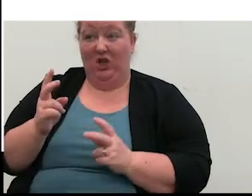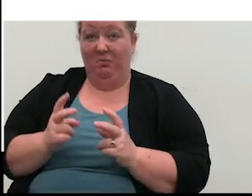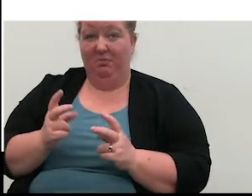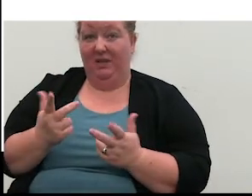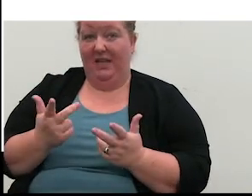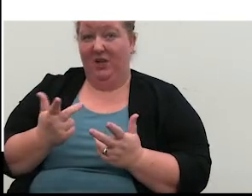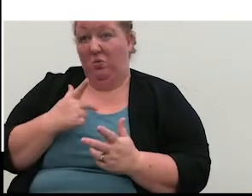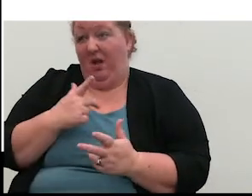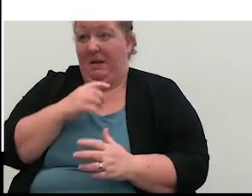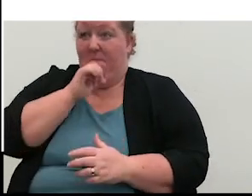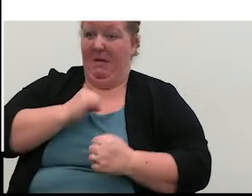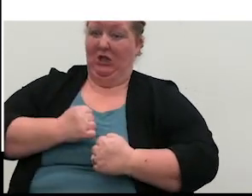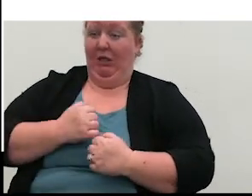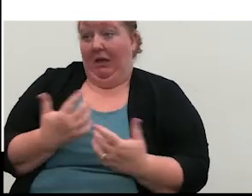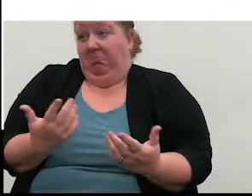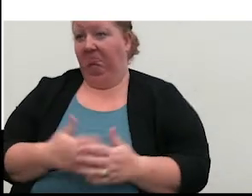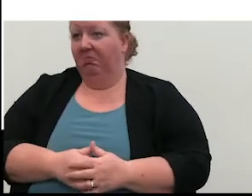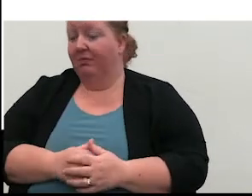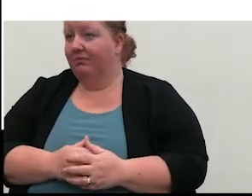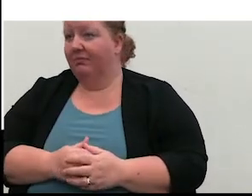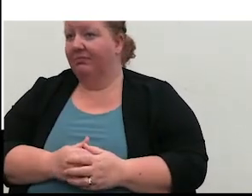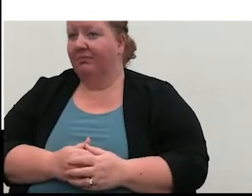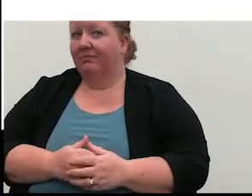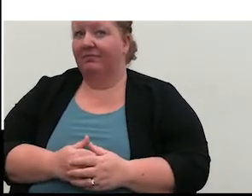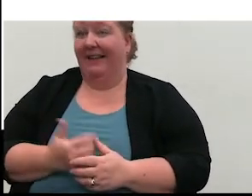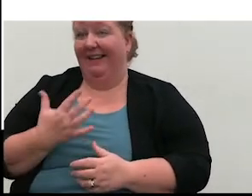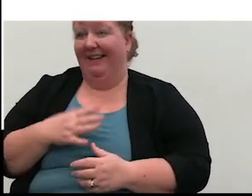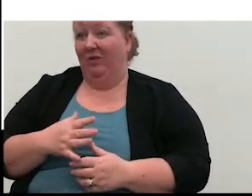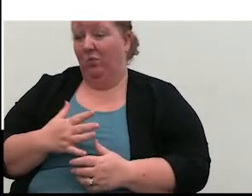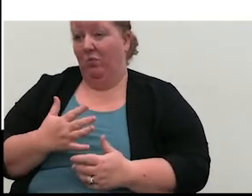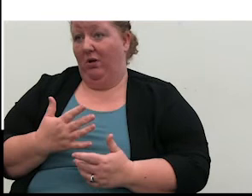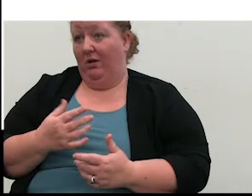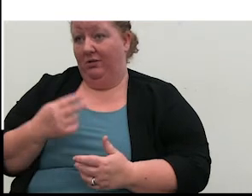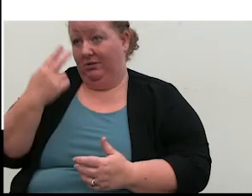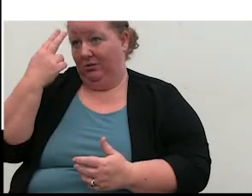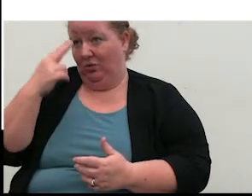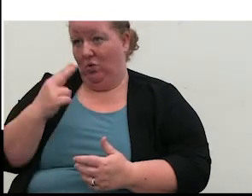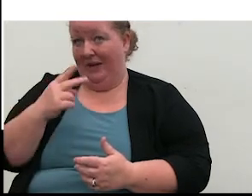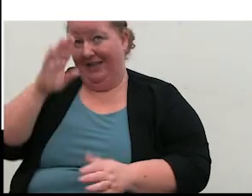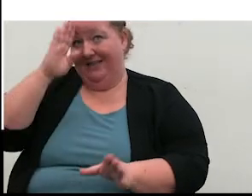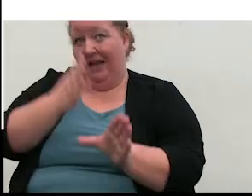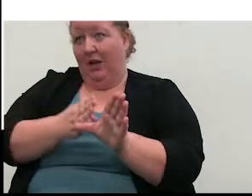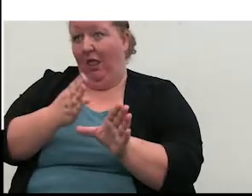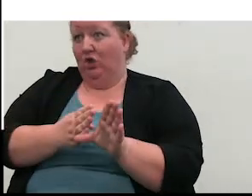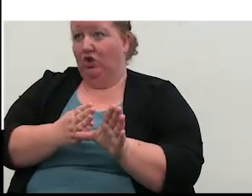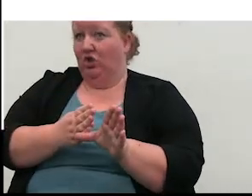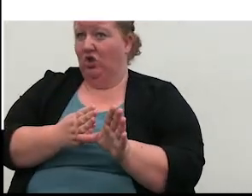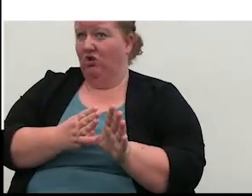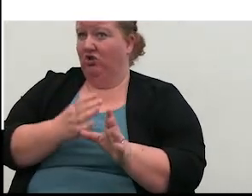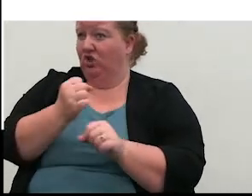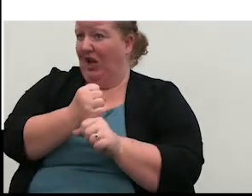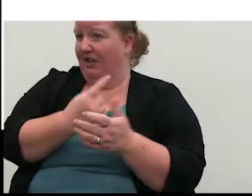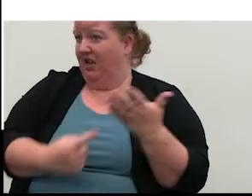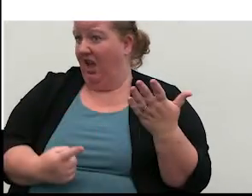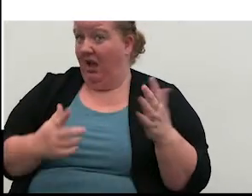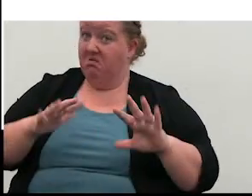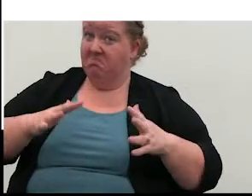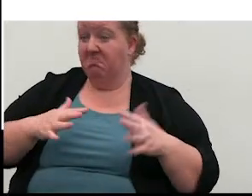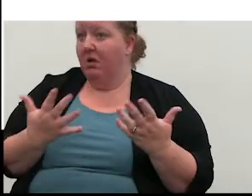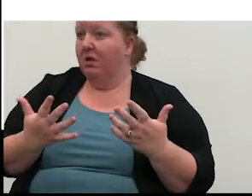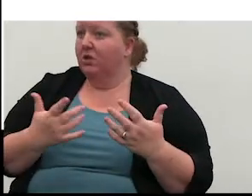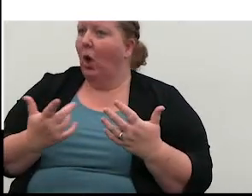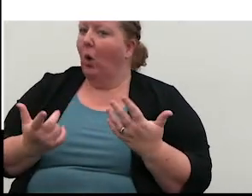quite masculine. So if you want to call it psychological gender, I suppose that's reasonable. These are the